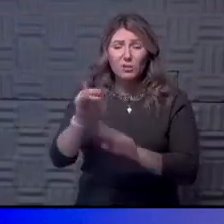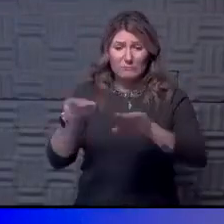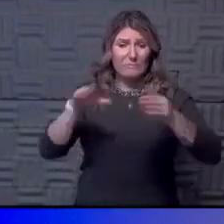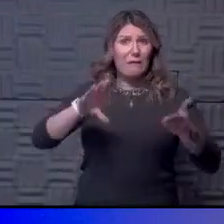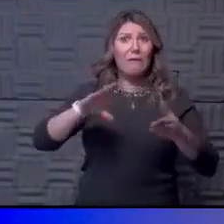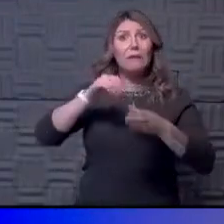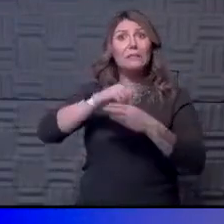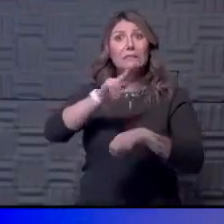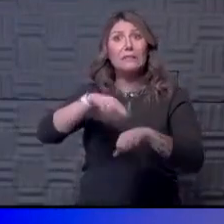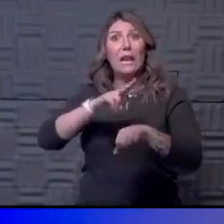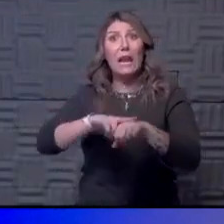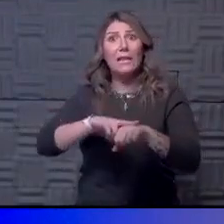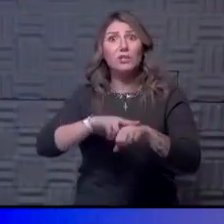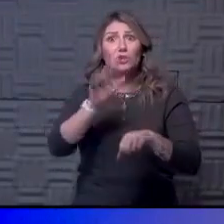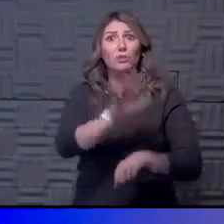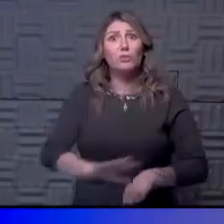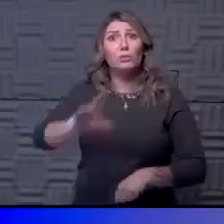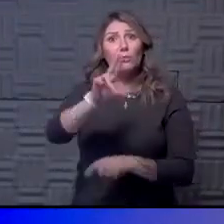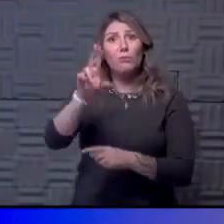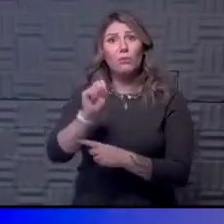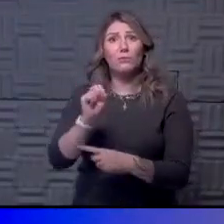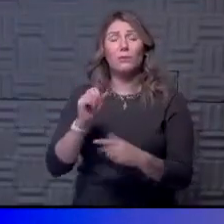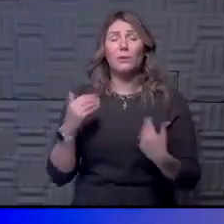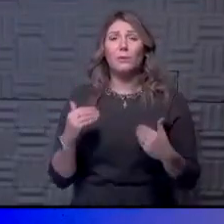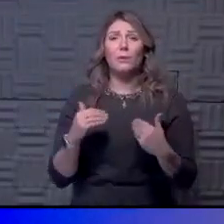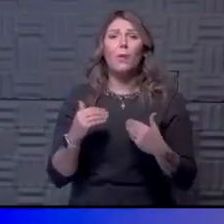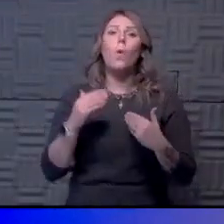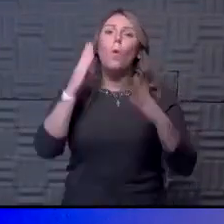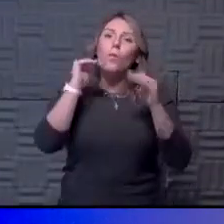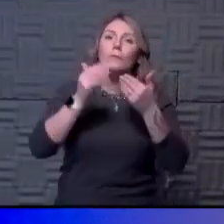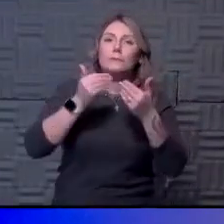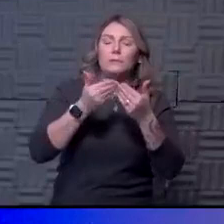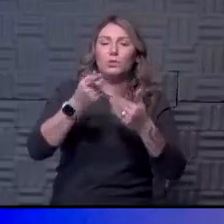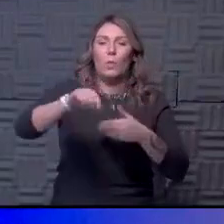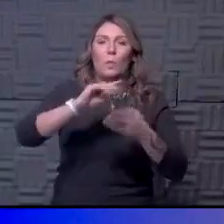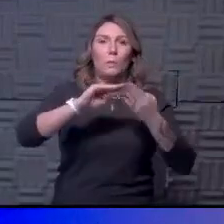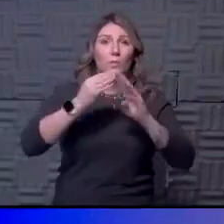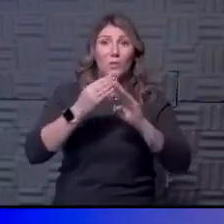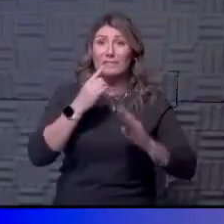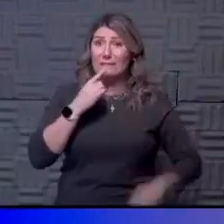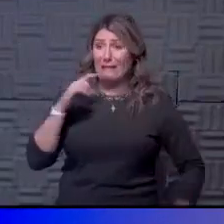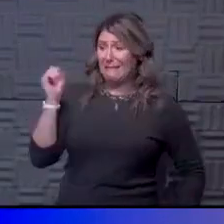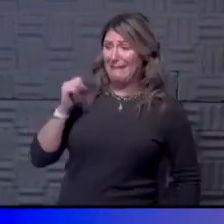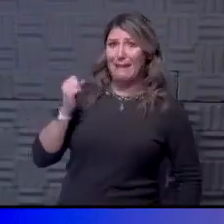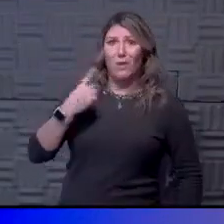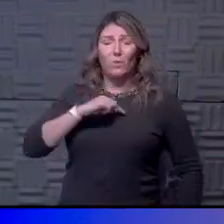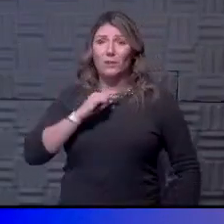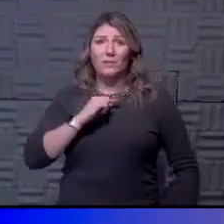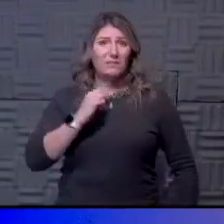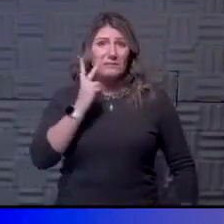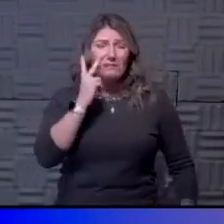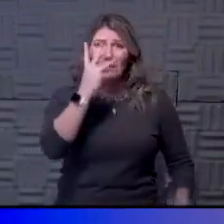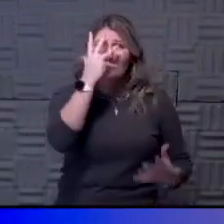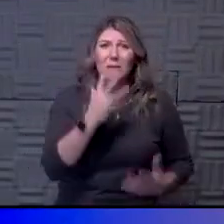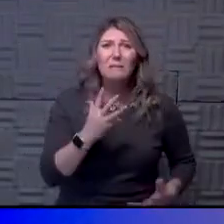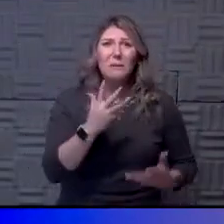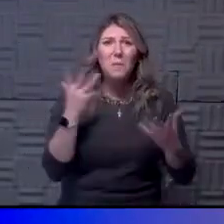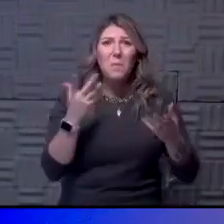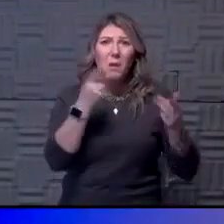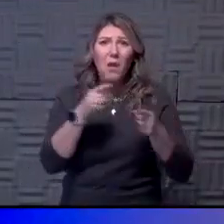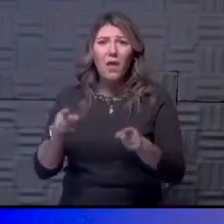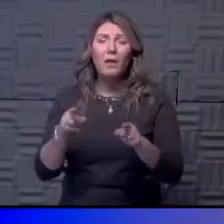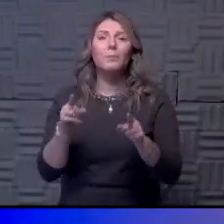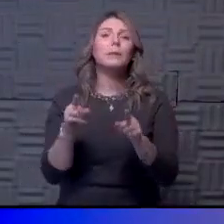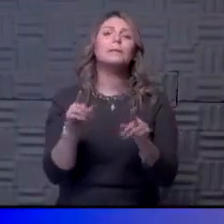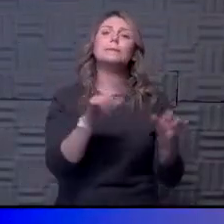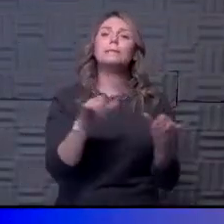nation at that time. I think it's hopefully going to be easy for those communities to say, yes, we've seen the devastation and what happens. Same thing for